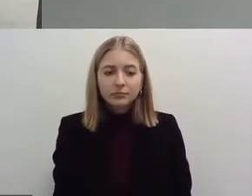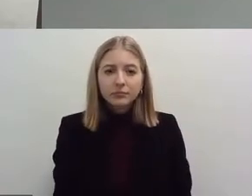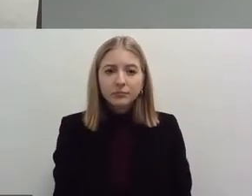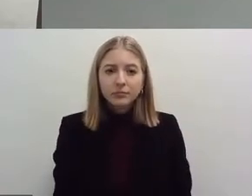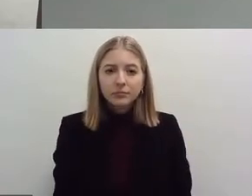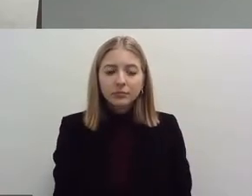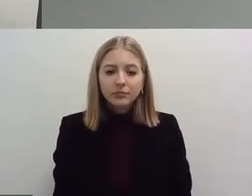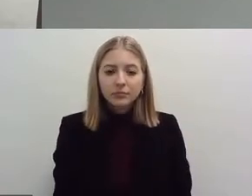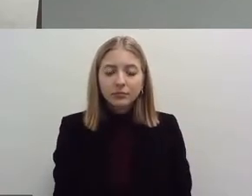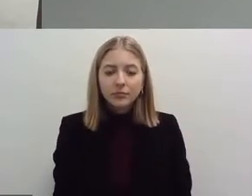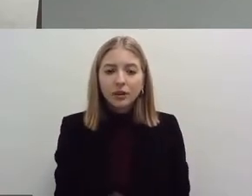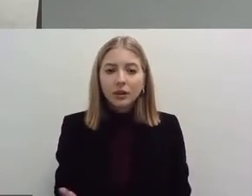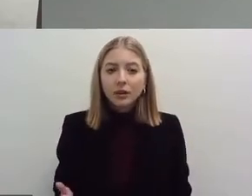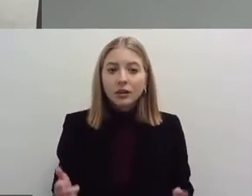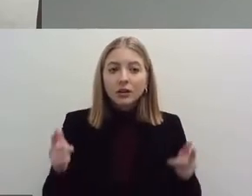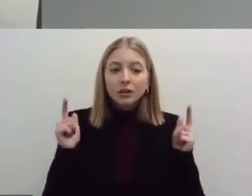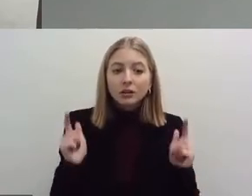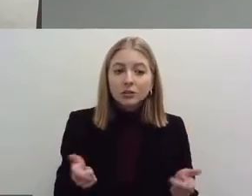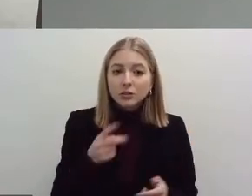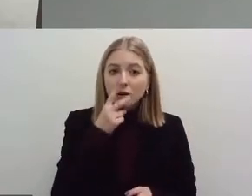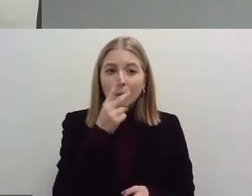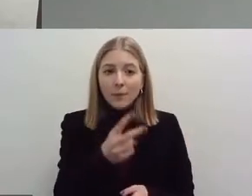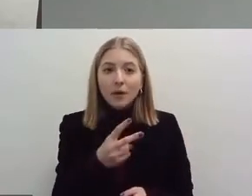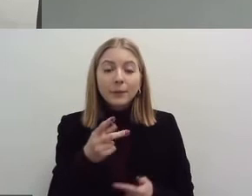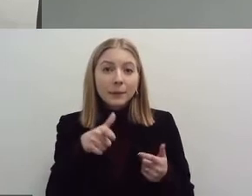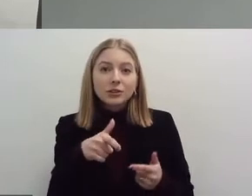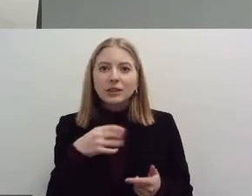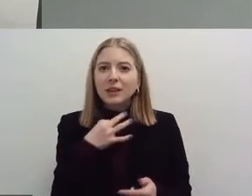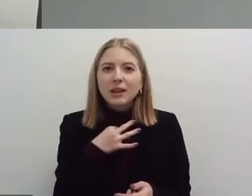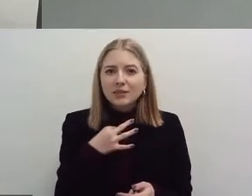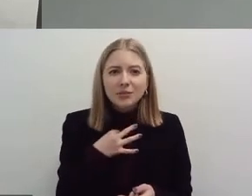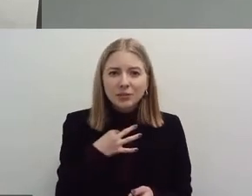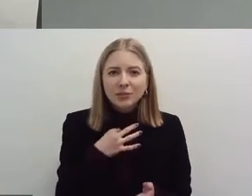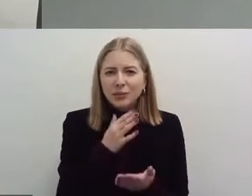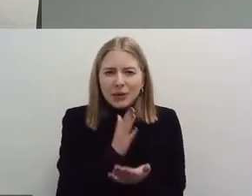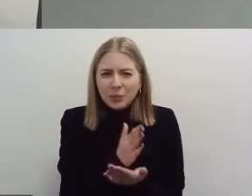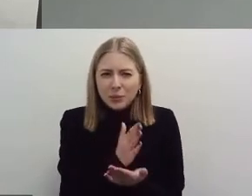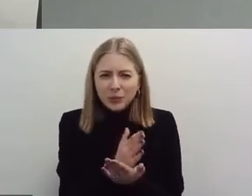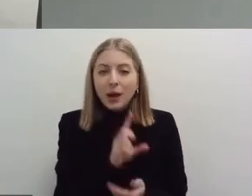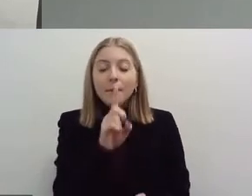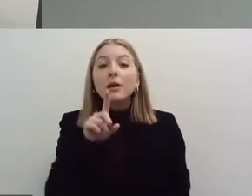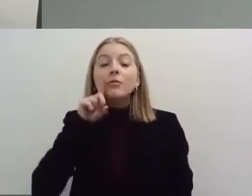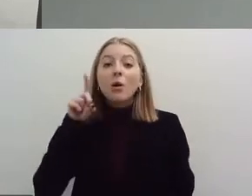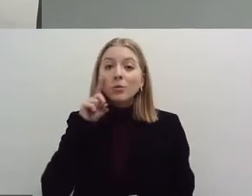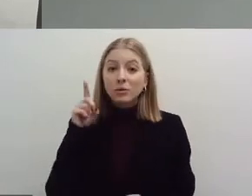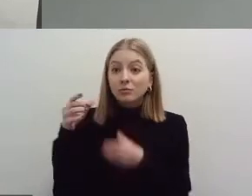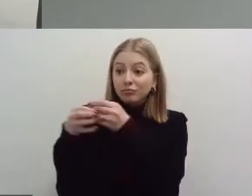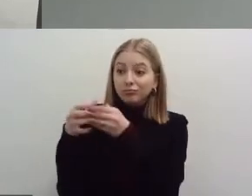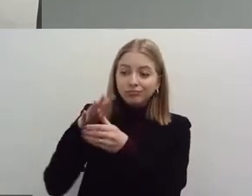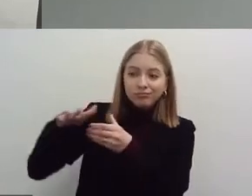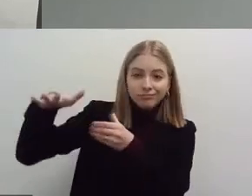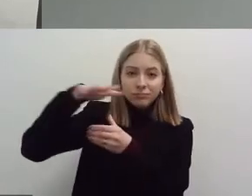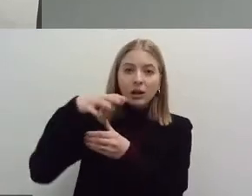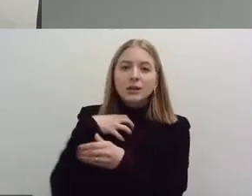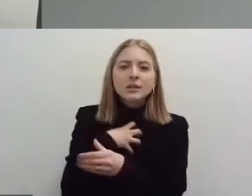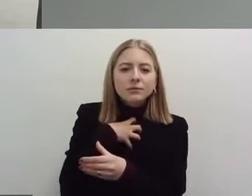our generation, young people, that will pay the price of the lack of action today. So putting real emphasis on this is very important to ensure